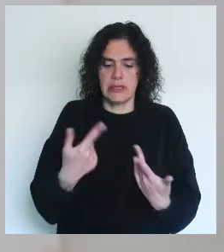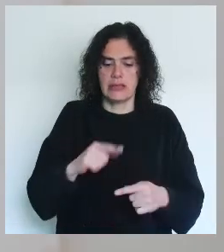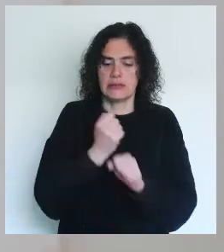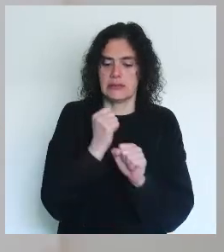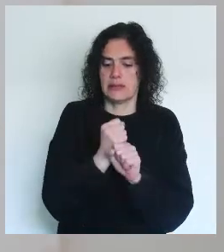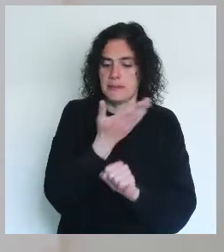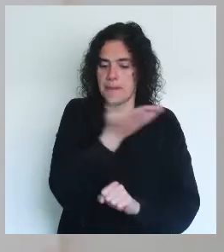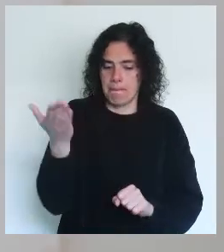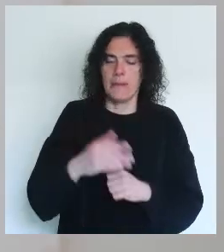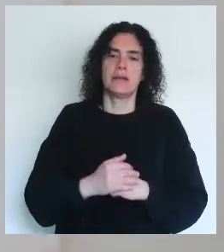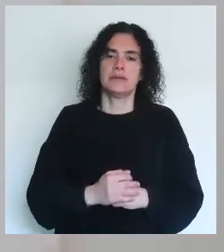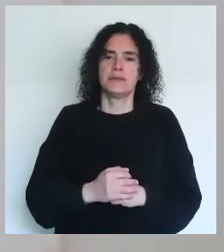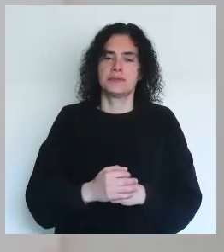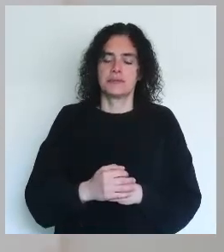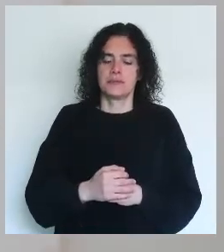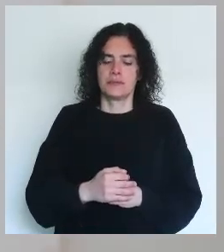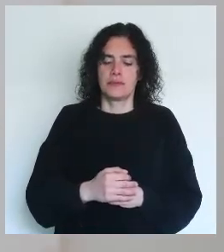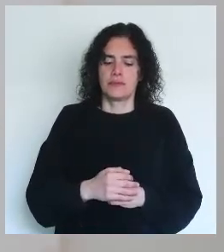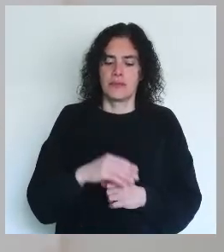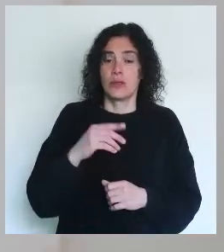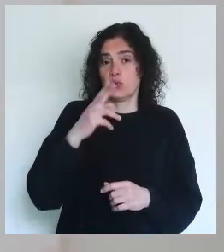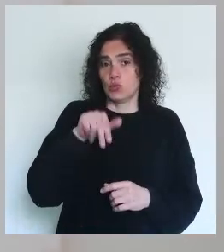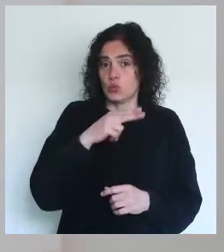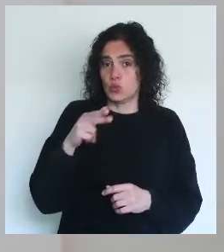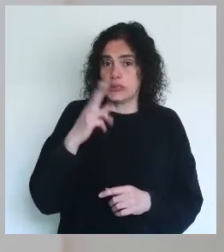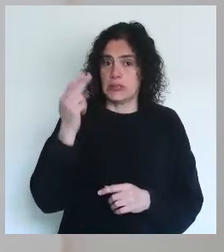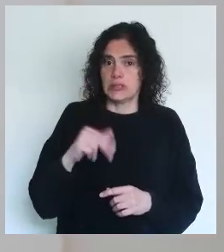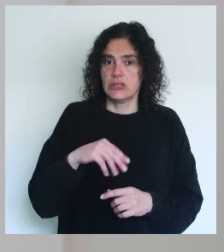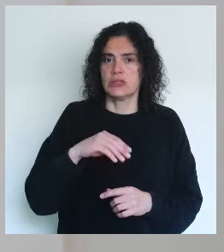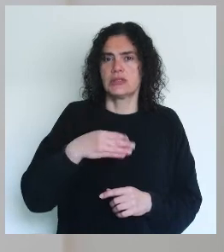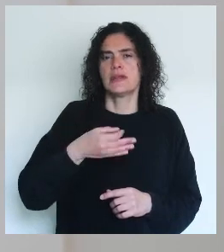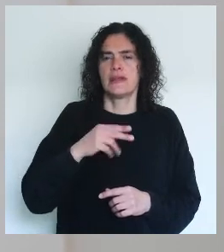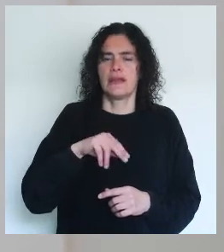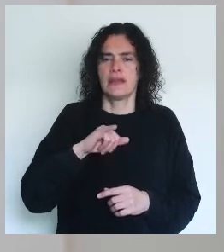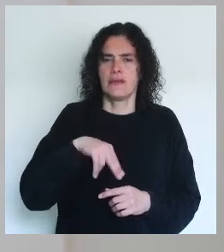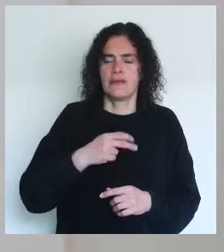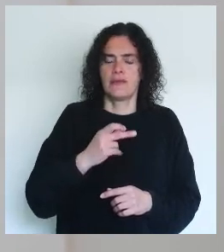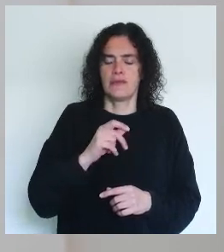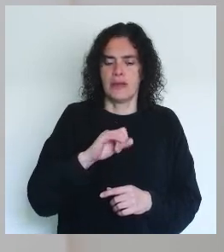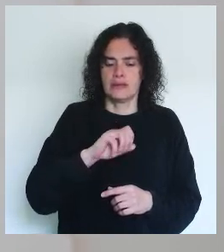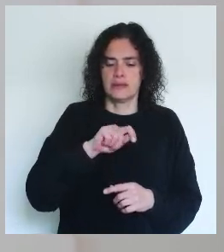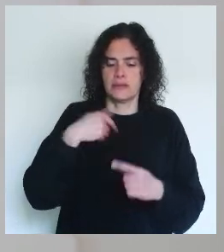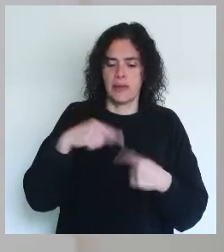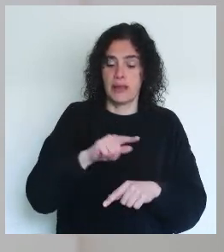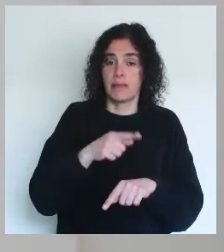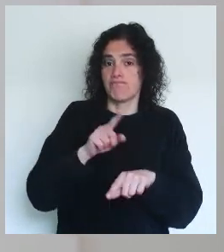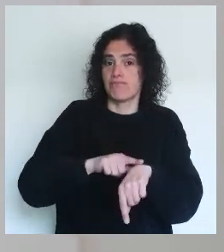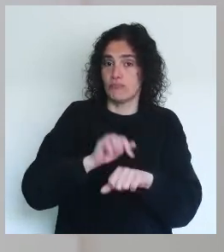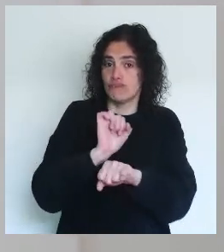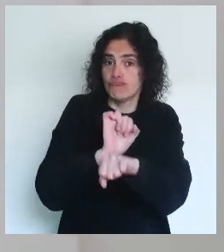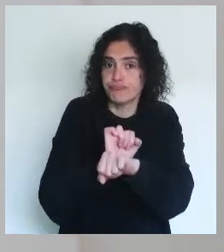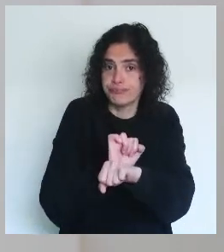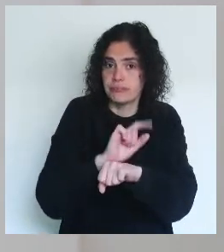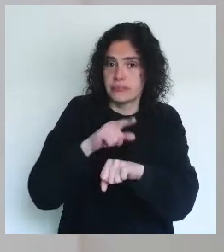Here, with this work by the Swiss artist Fischli and Weiss, we have also a frozen